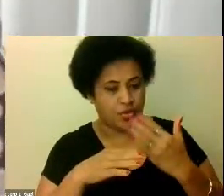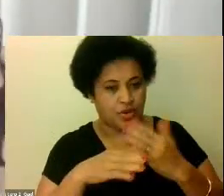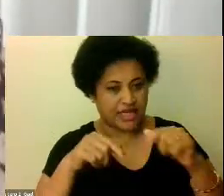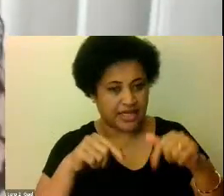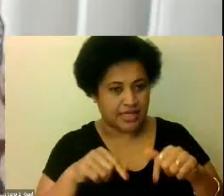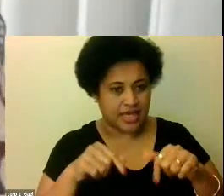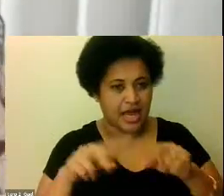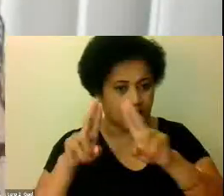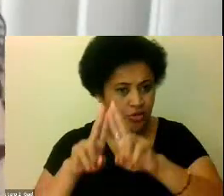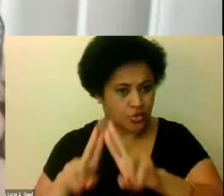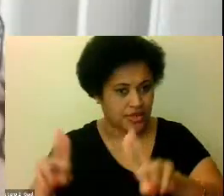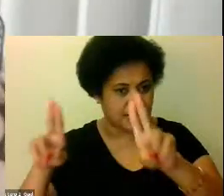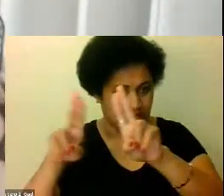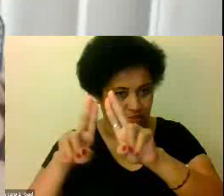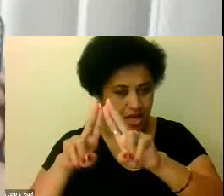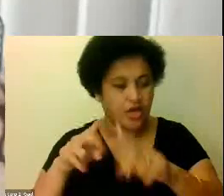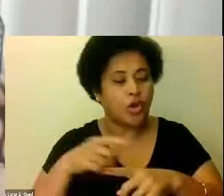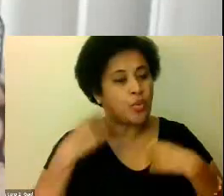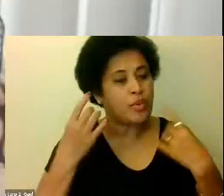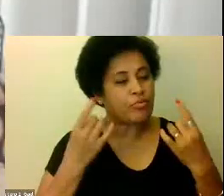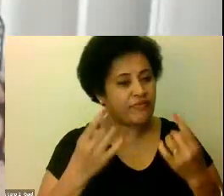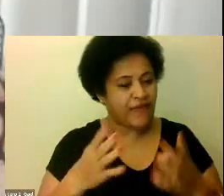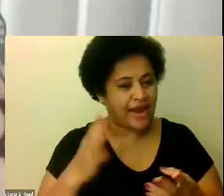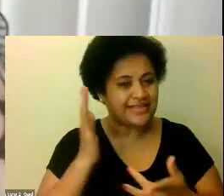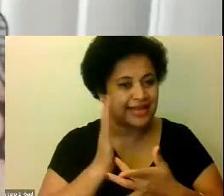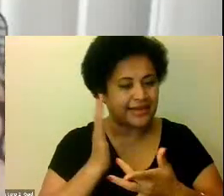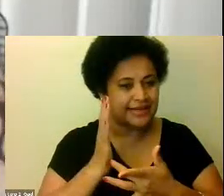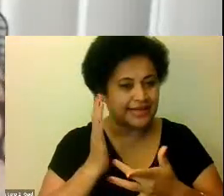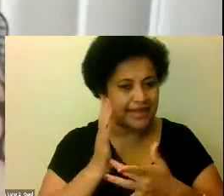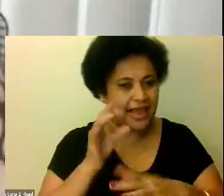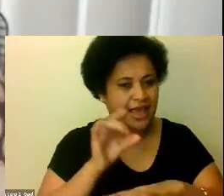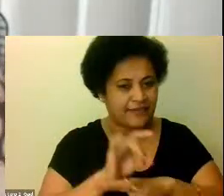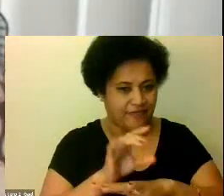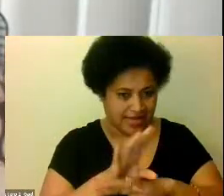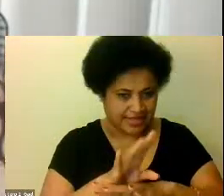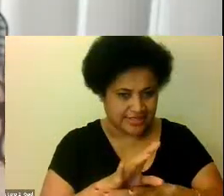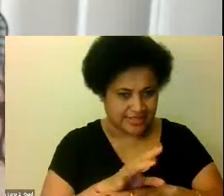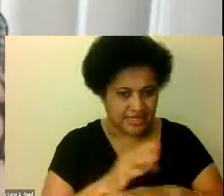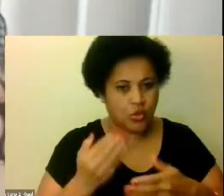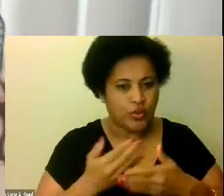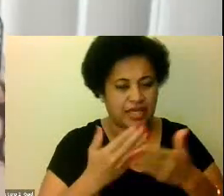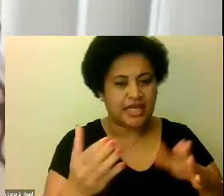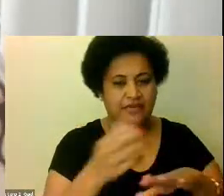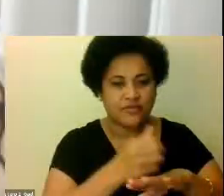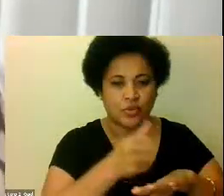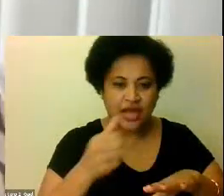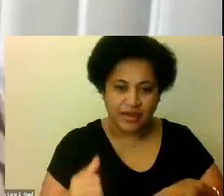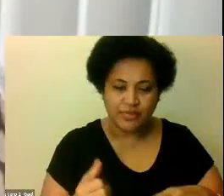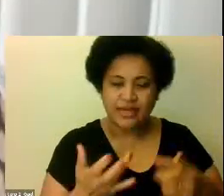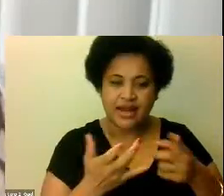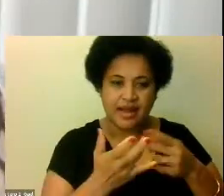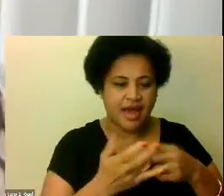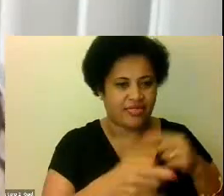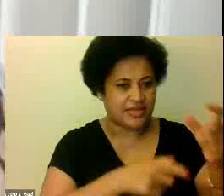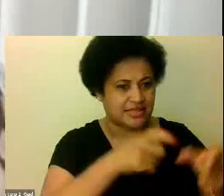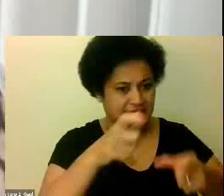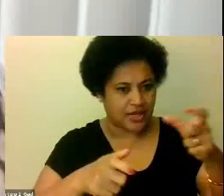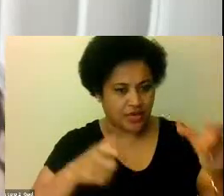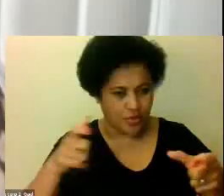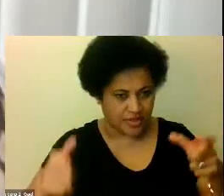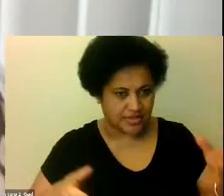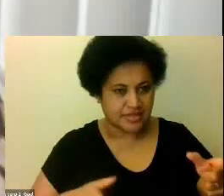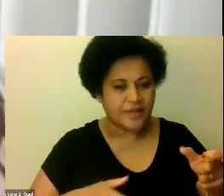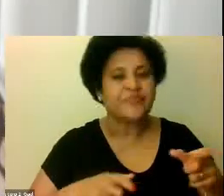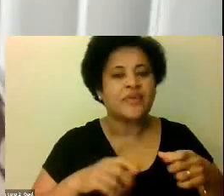UNDP, we provide technical and advisory support to governments and other state-based institutions on the development of national action plans on business and